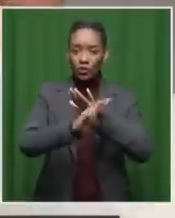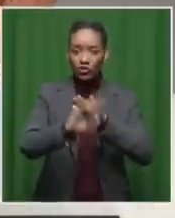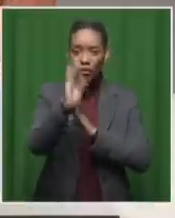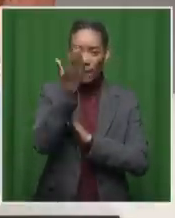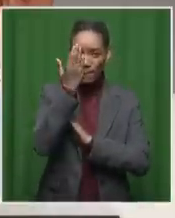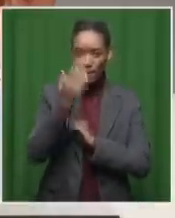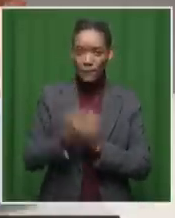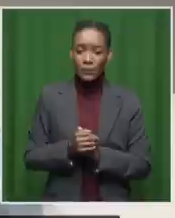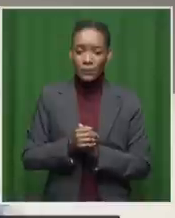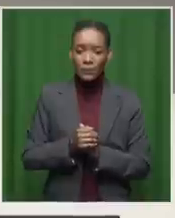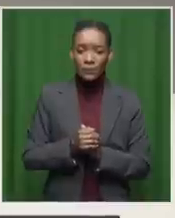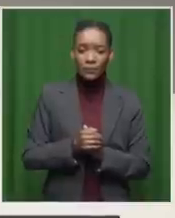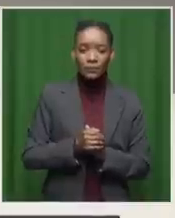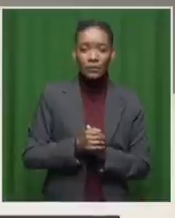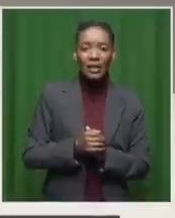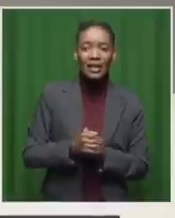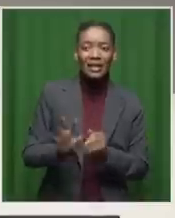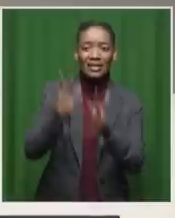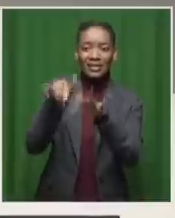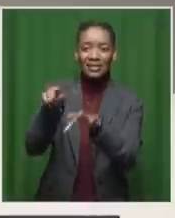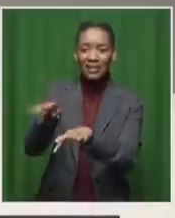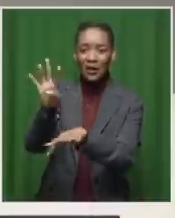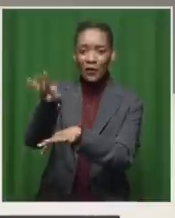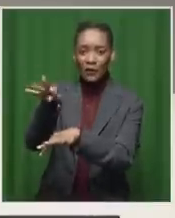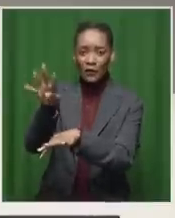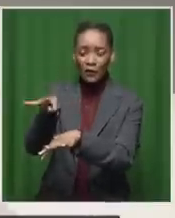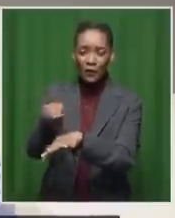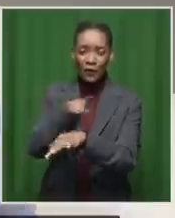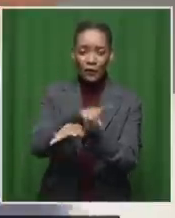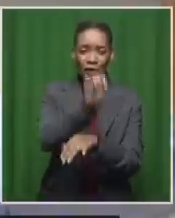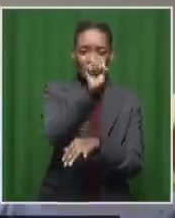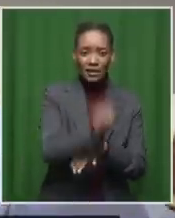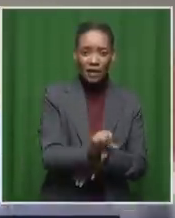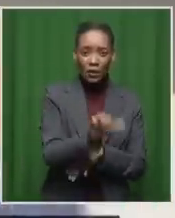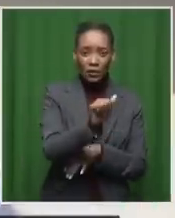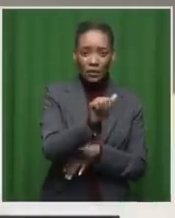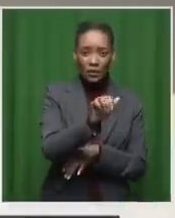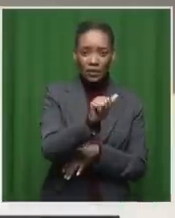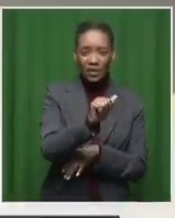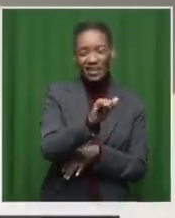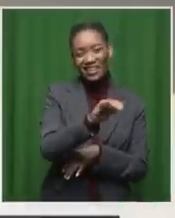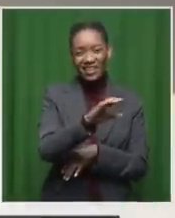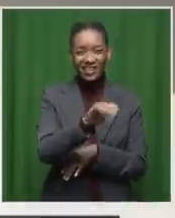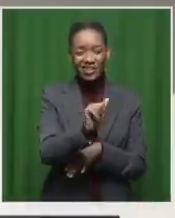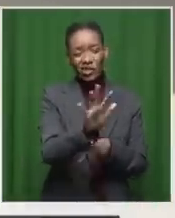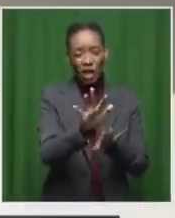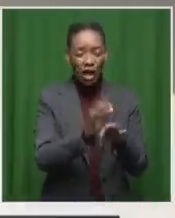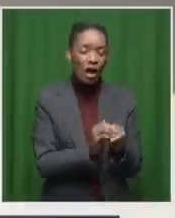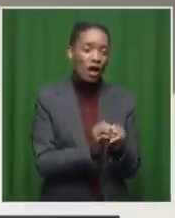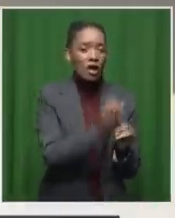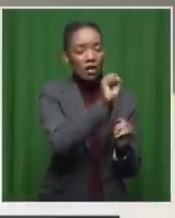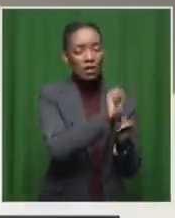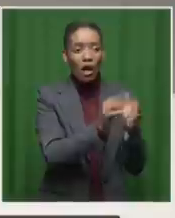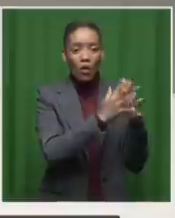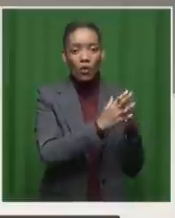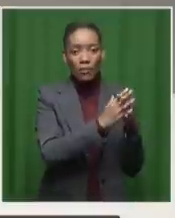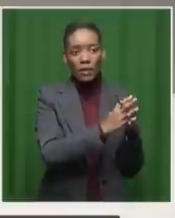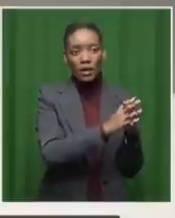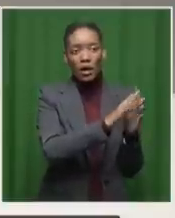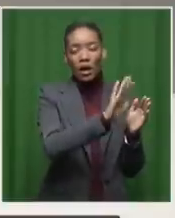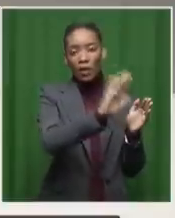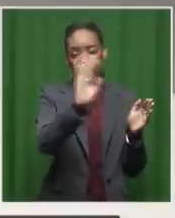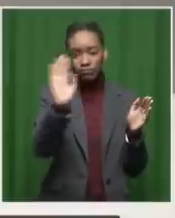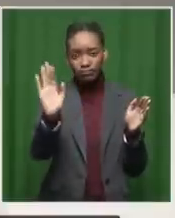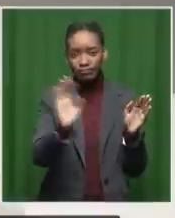14 countries in Caribbean, you have a number of countries in South Asia, a number of countries in South America. The only